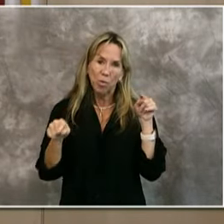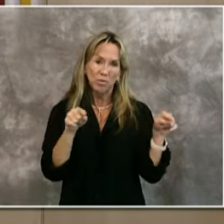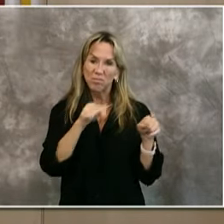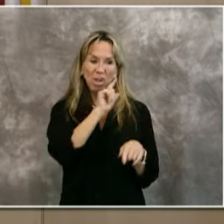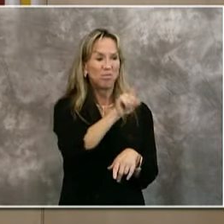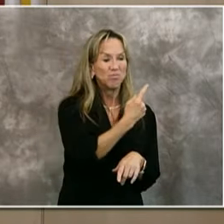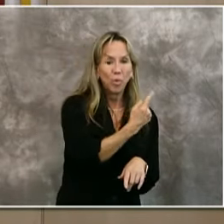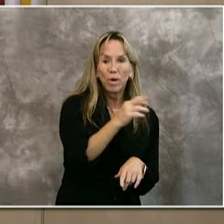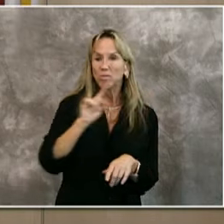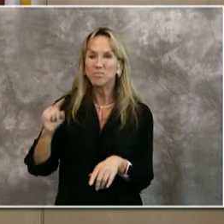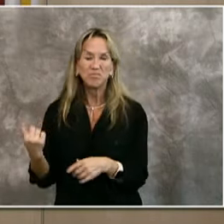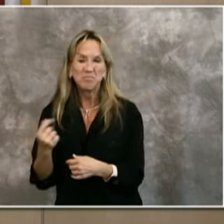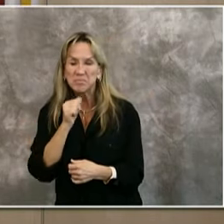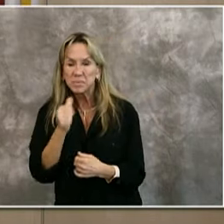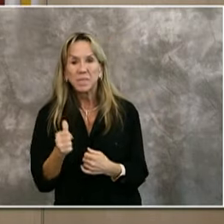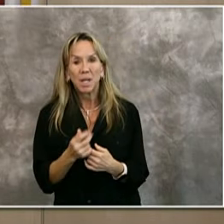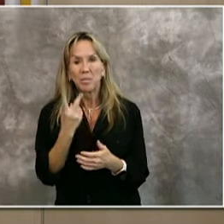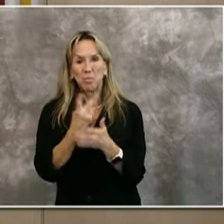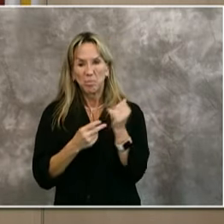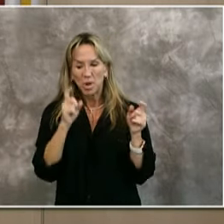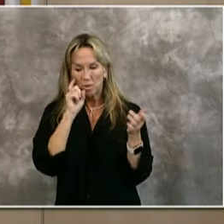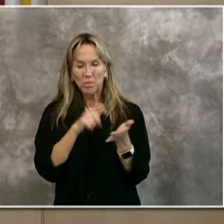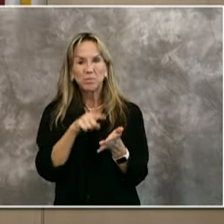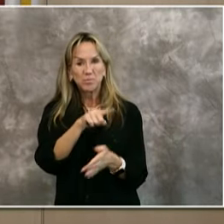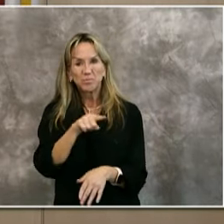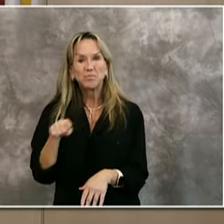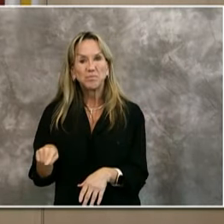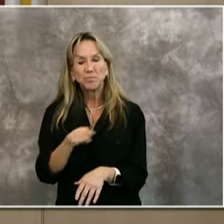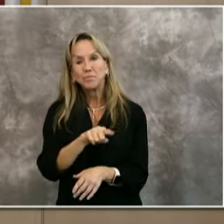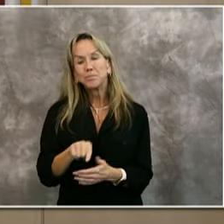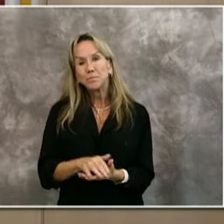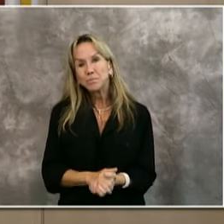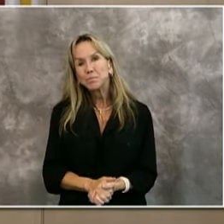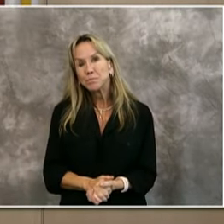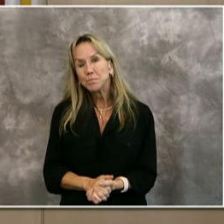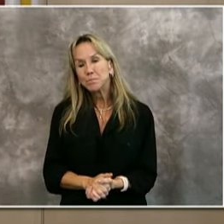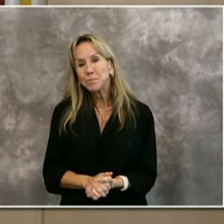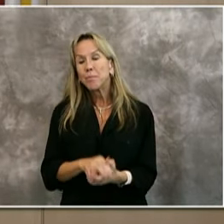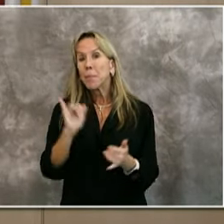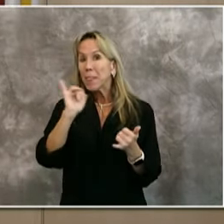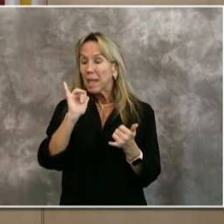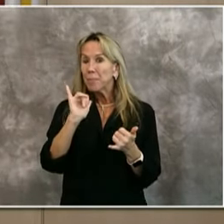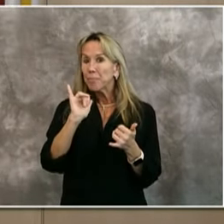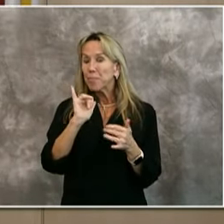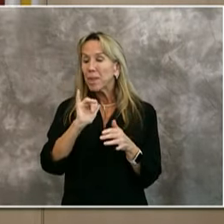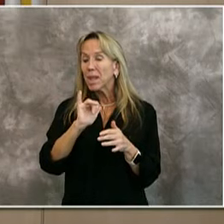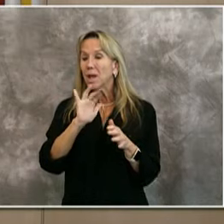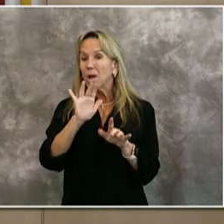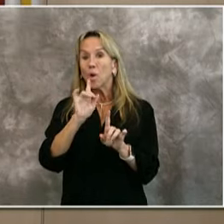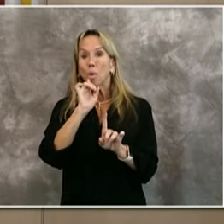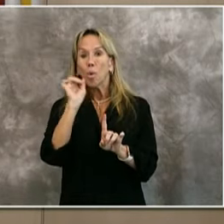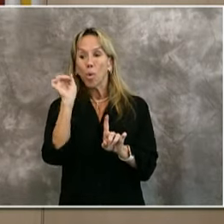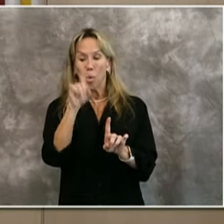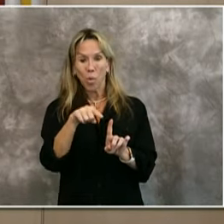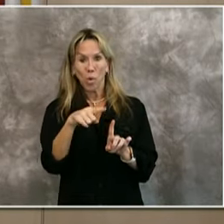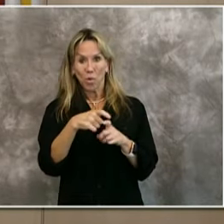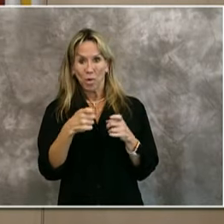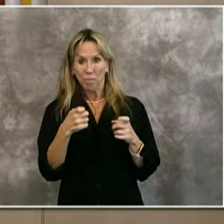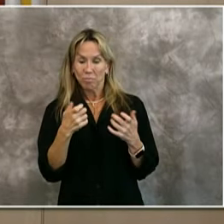the first question was, yes, all of this order, as it relates